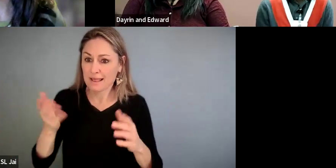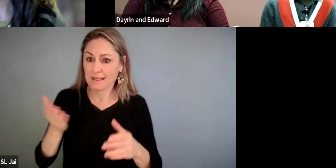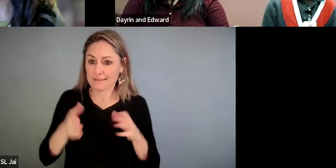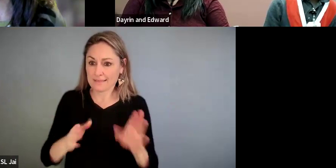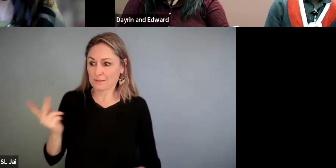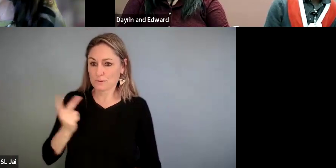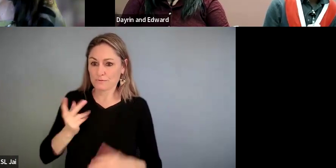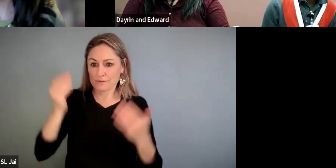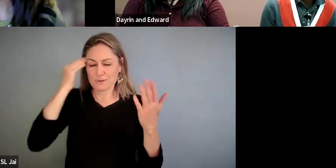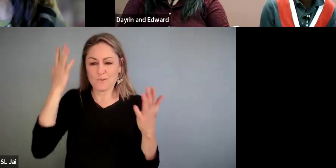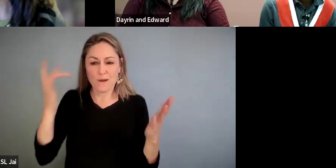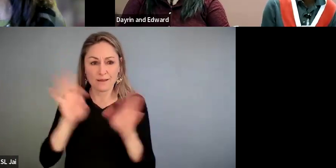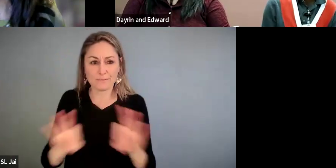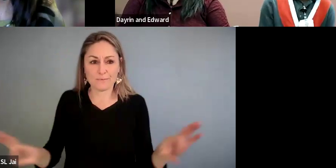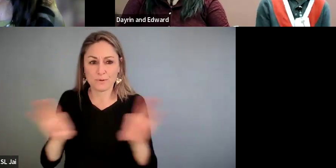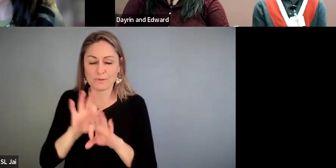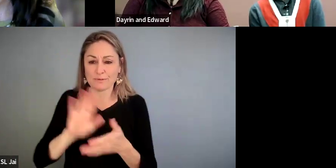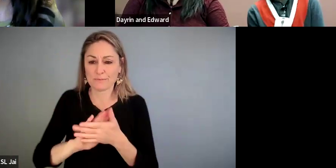important.